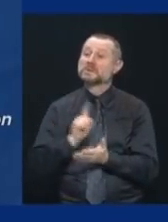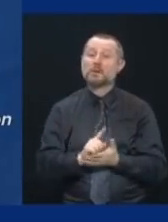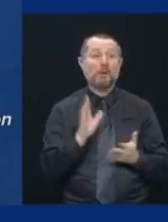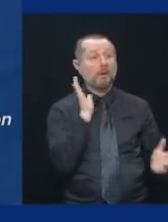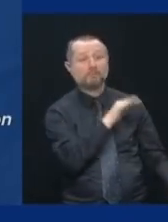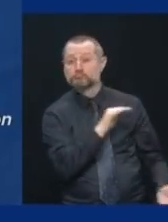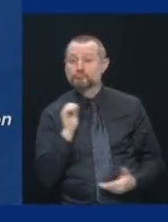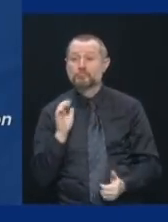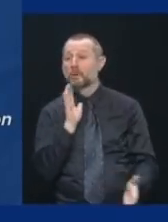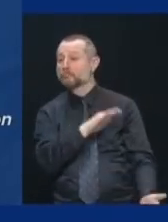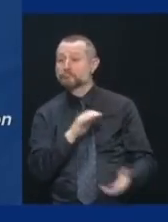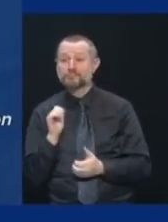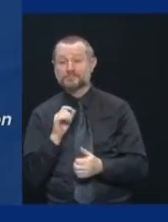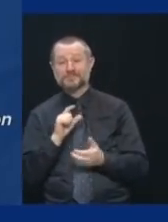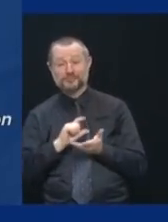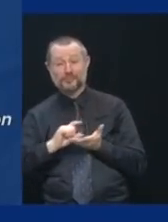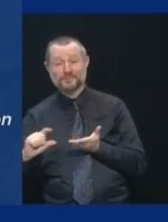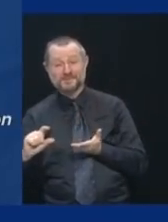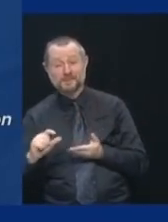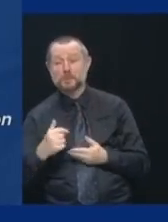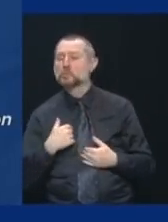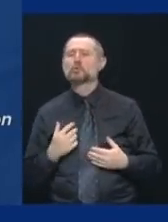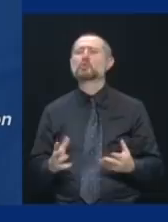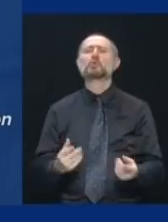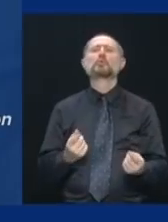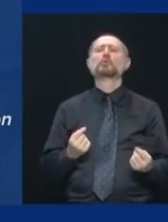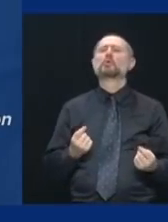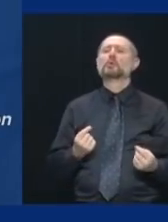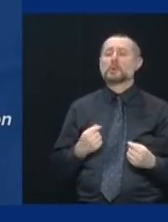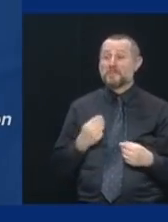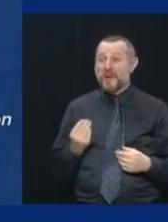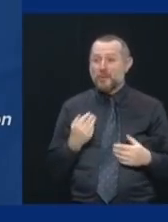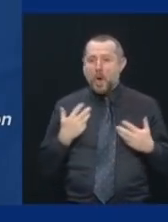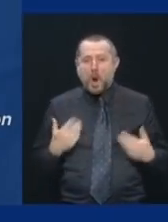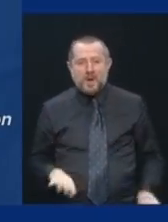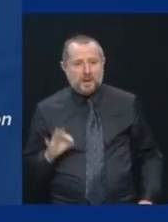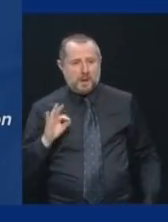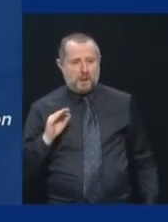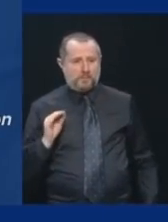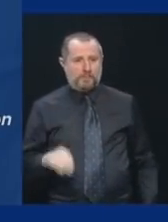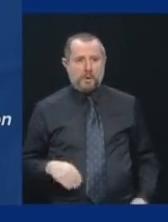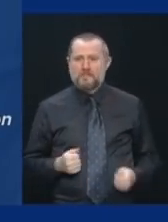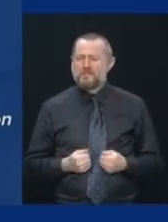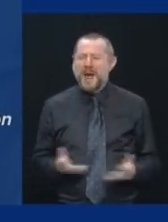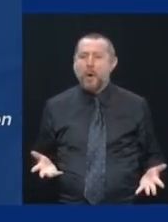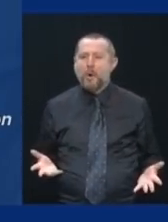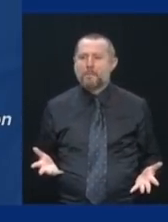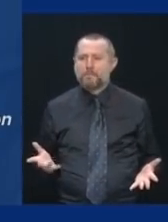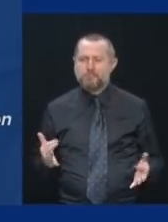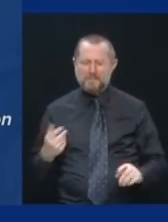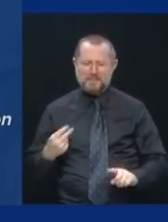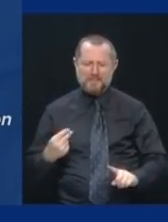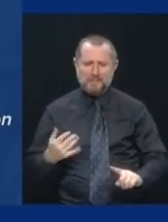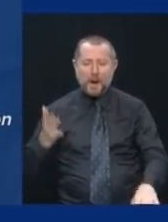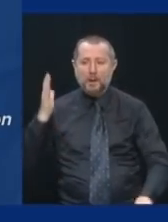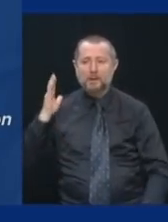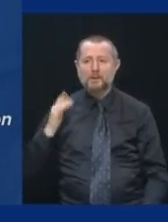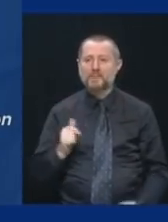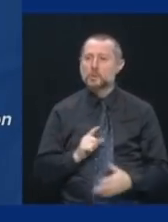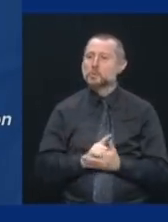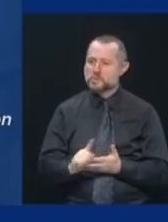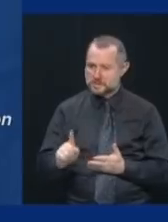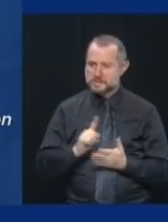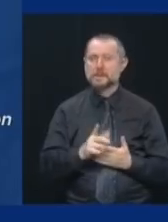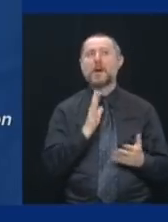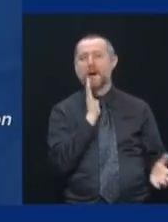Monday, Tuesday, Wednesday, Thursday. It's Monday, already 90% of that allocation is done. So we go week to week. By the end of